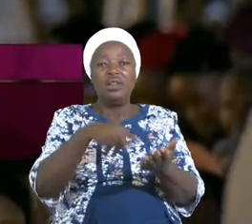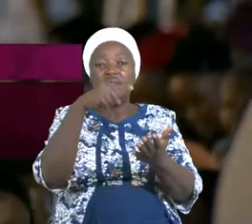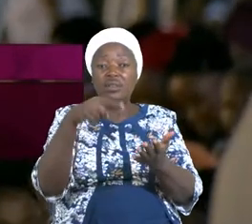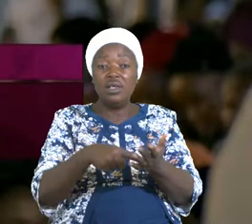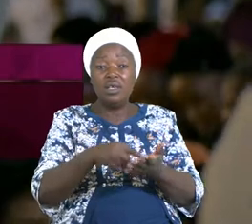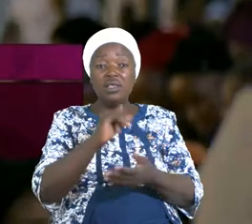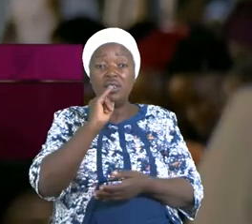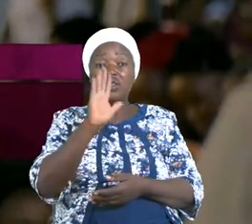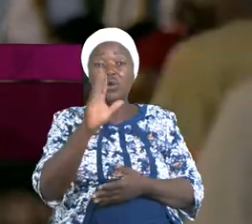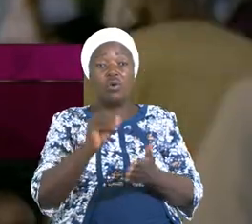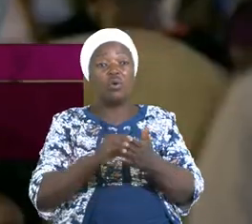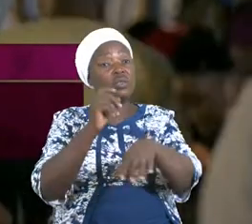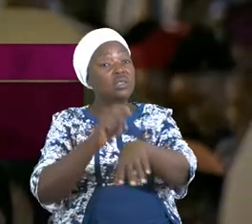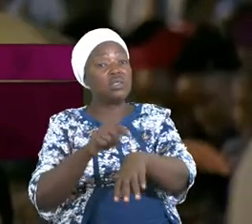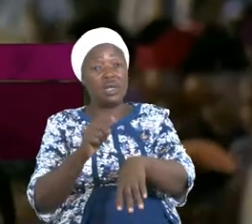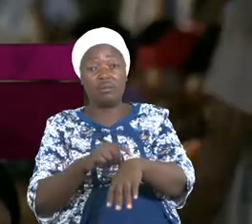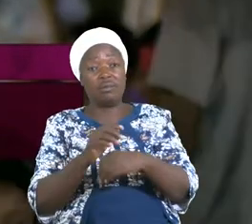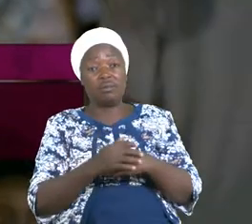chance.